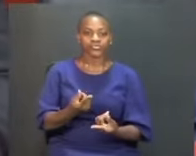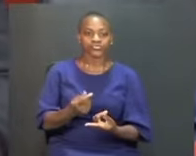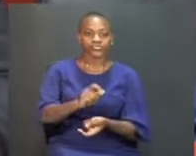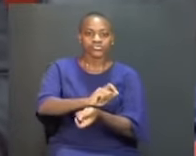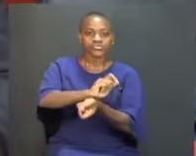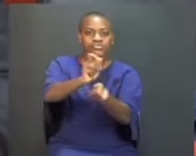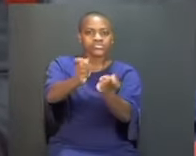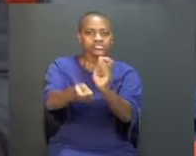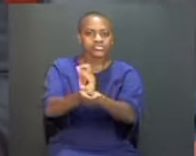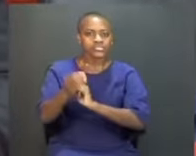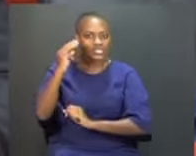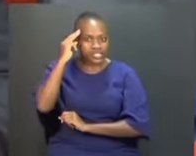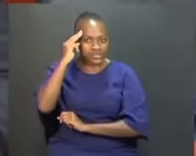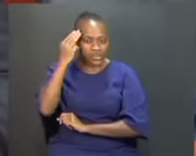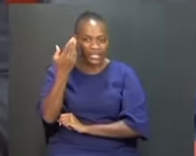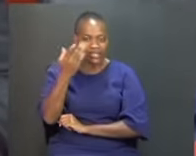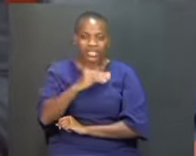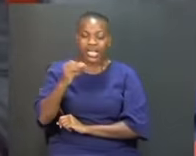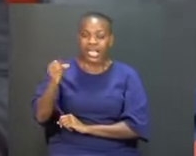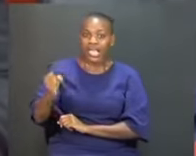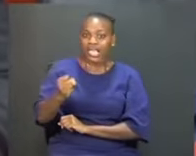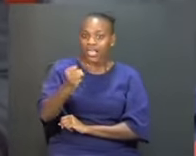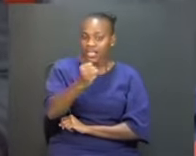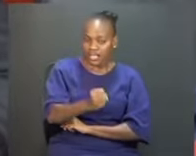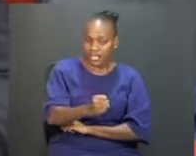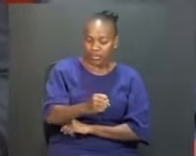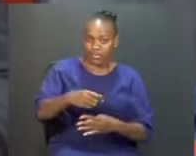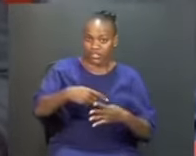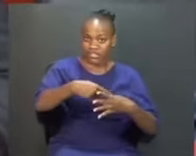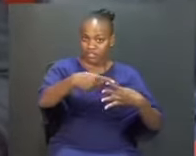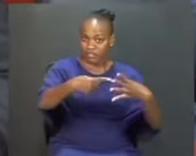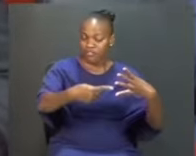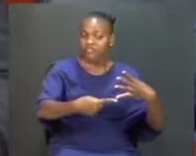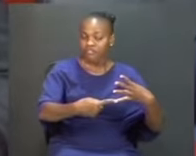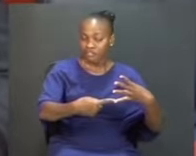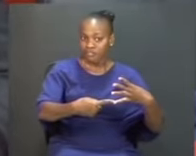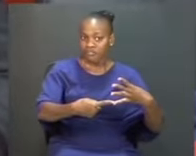and swore in four